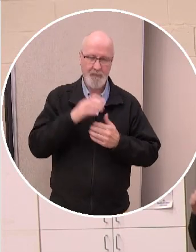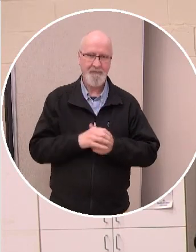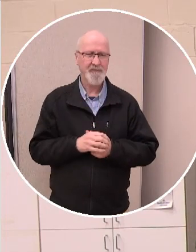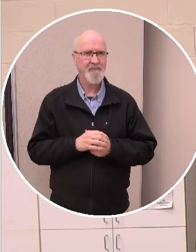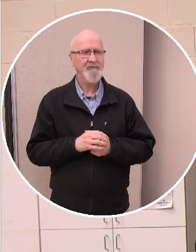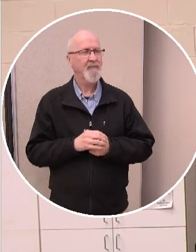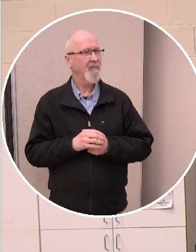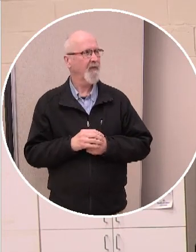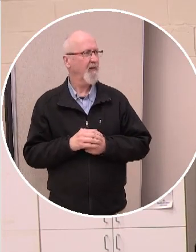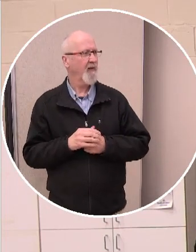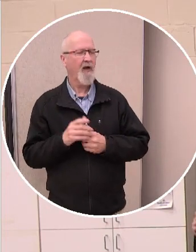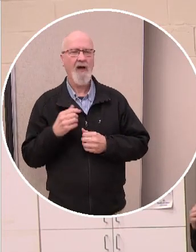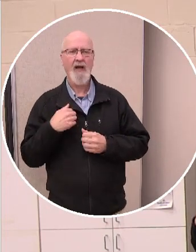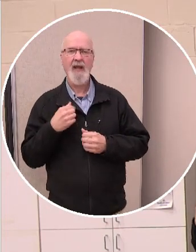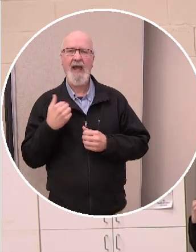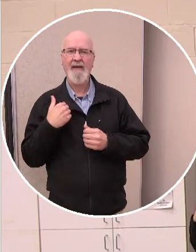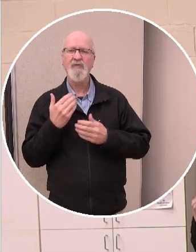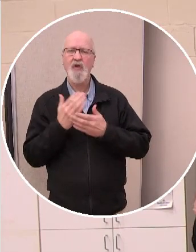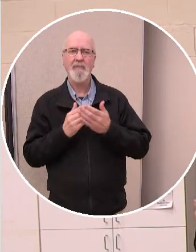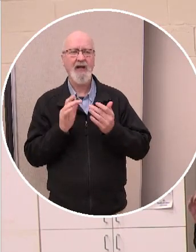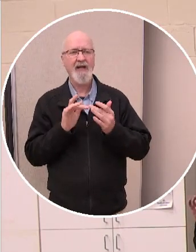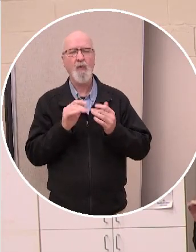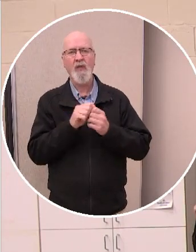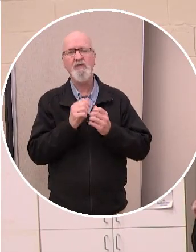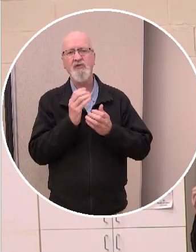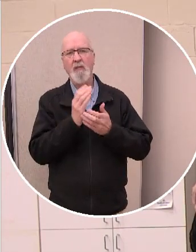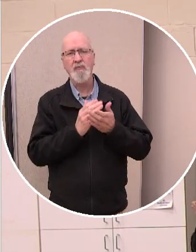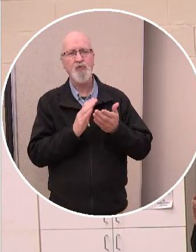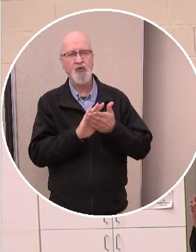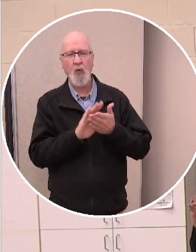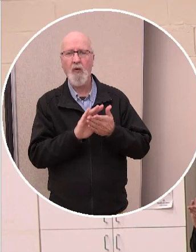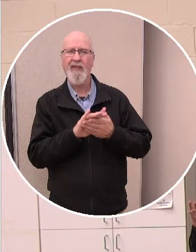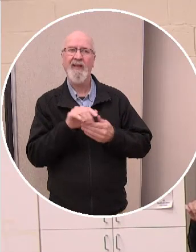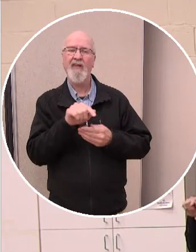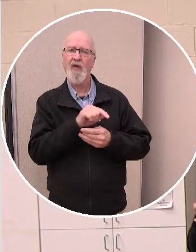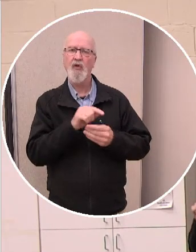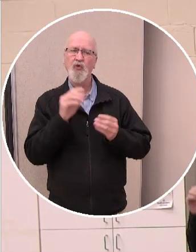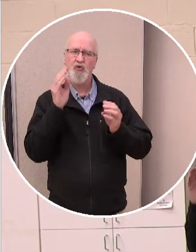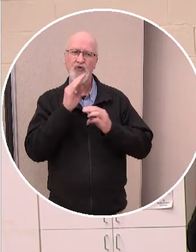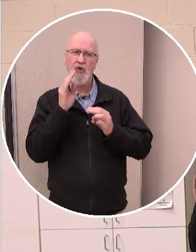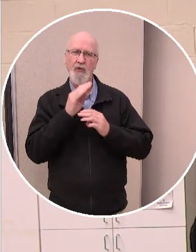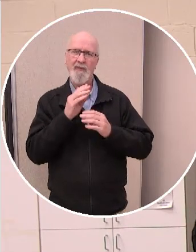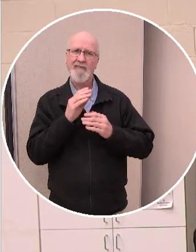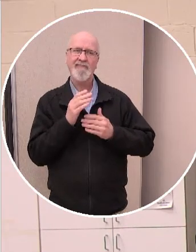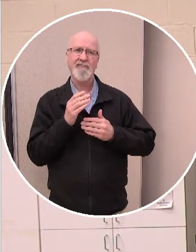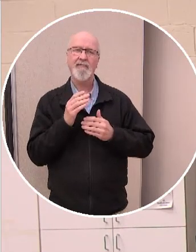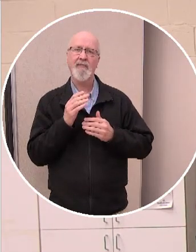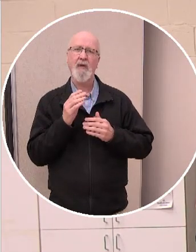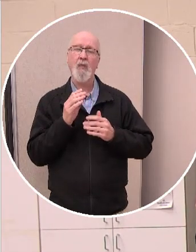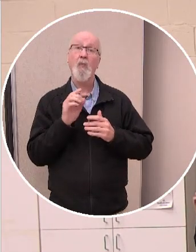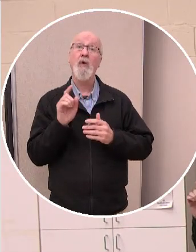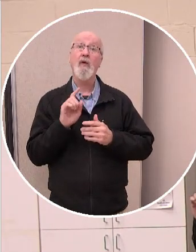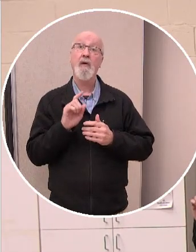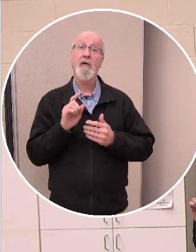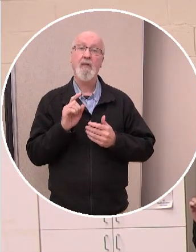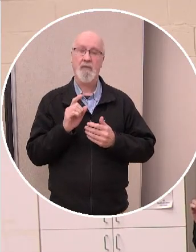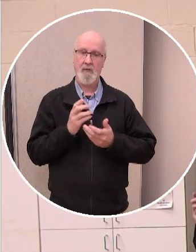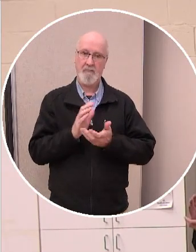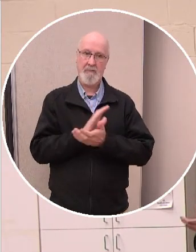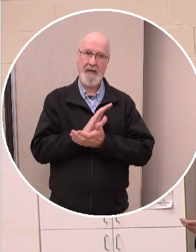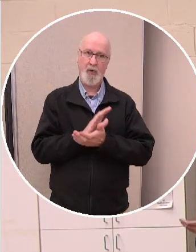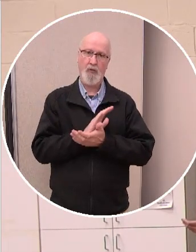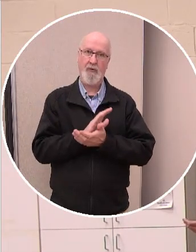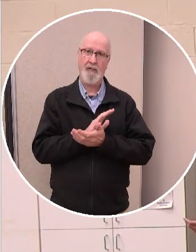some contact from some schools that are concerned that we have schools where paper, I believe, is not